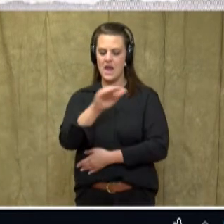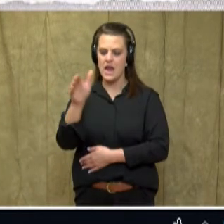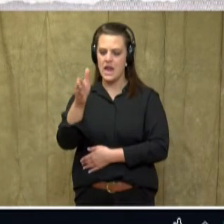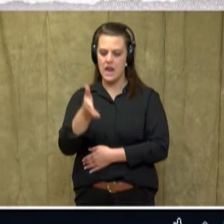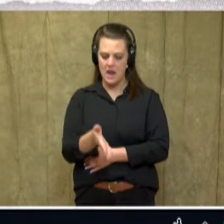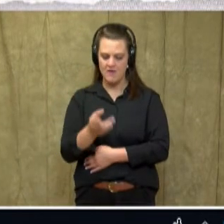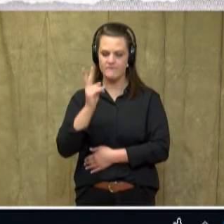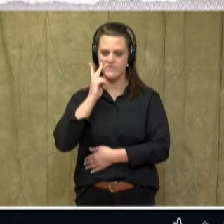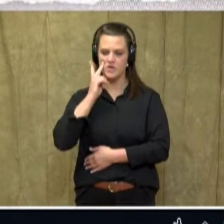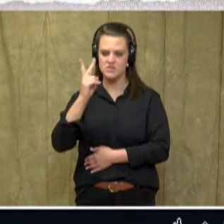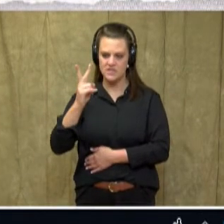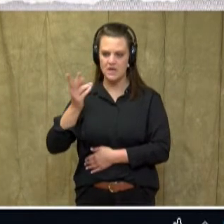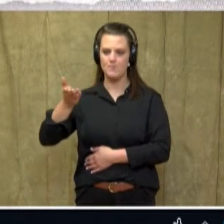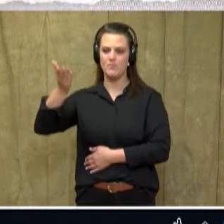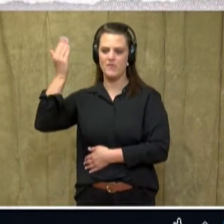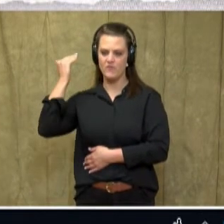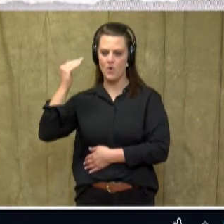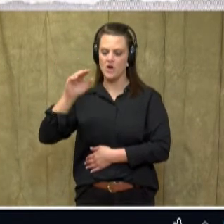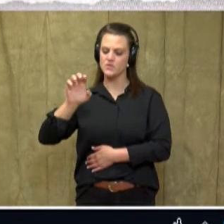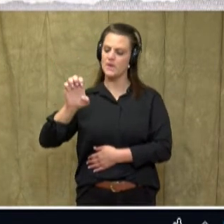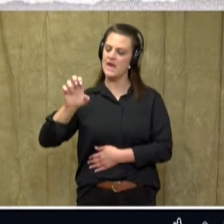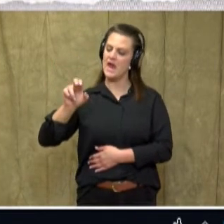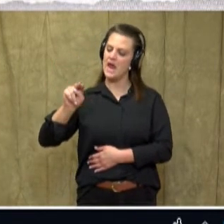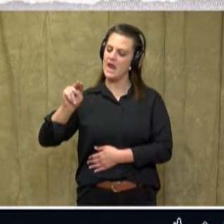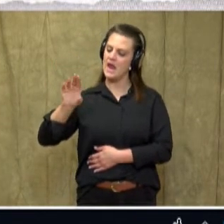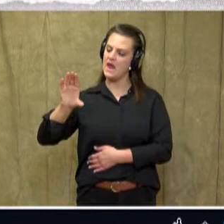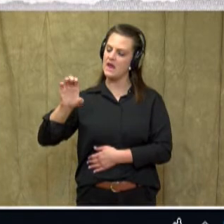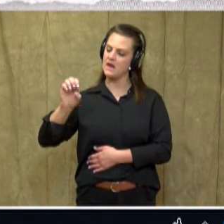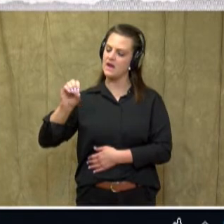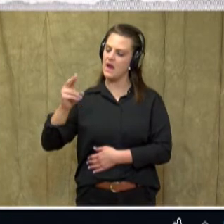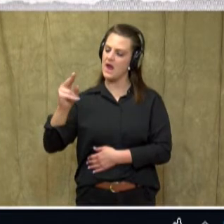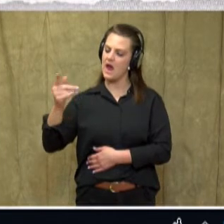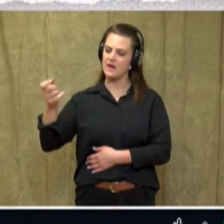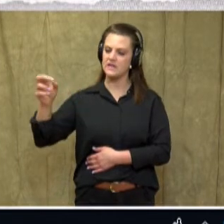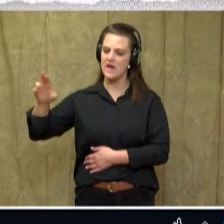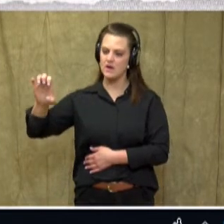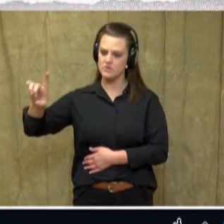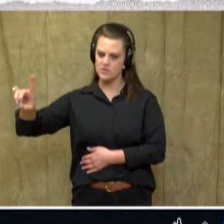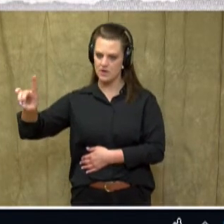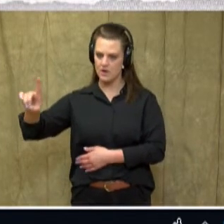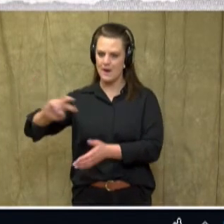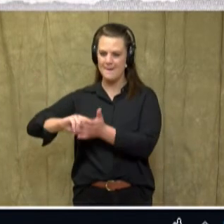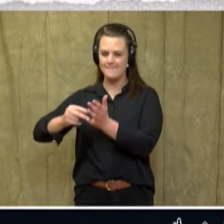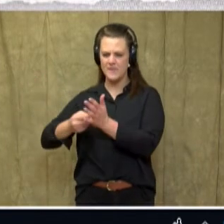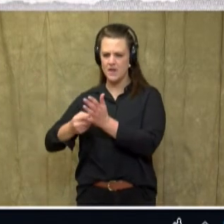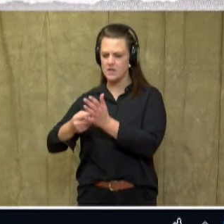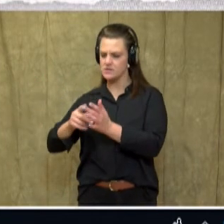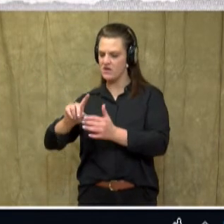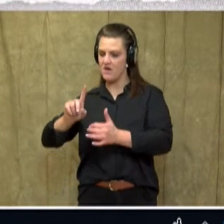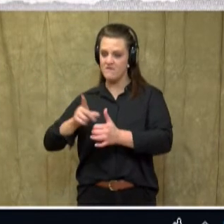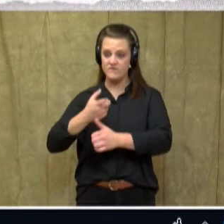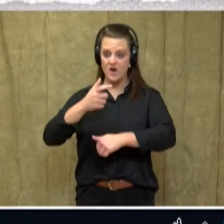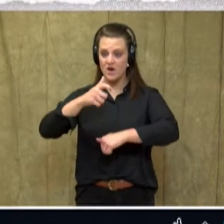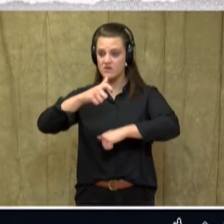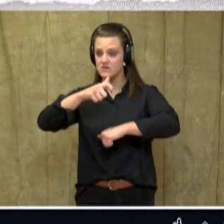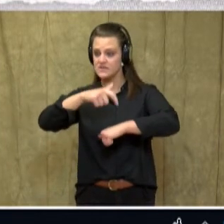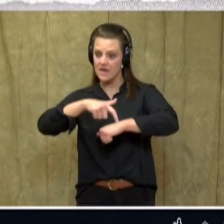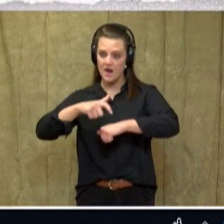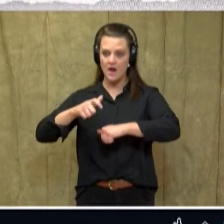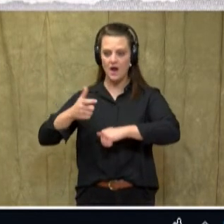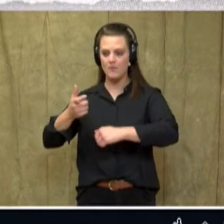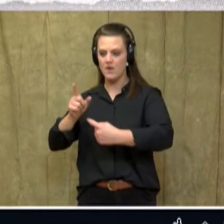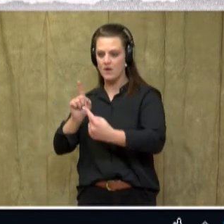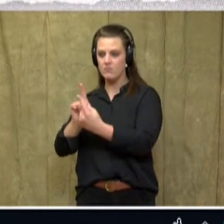before. If you encounter something, that means that it is your first time becoming around